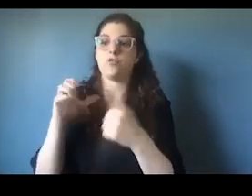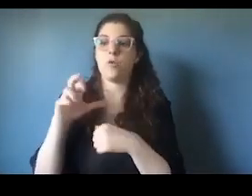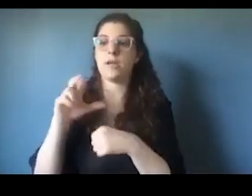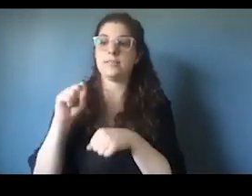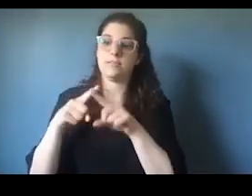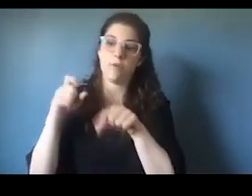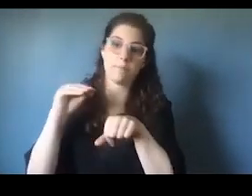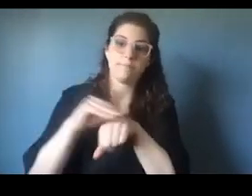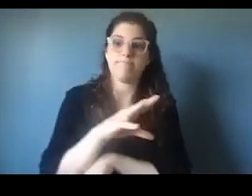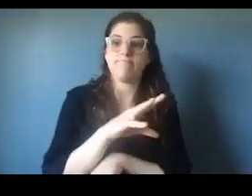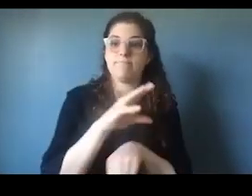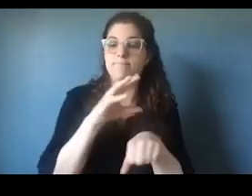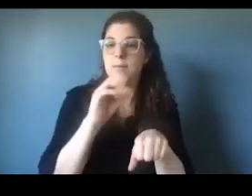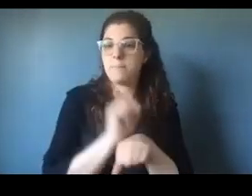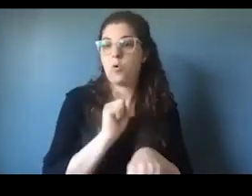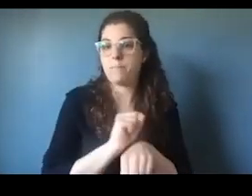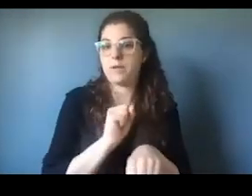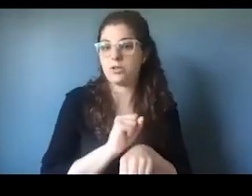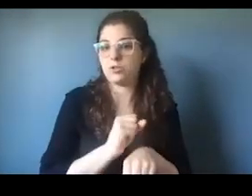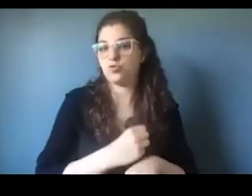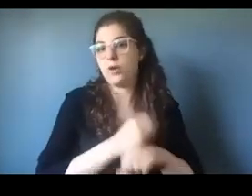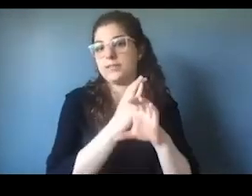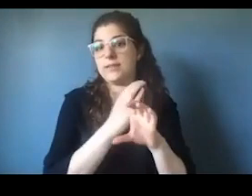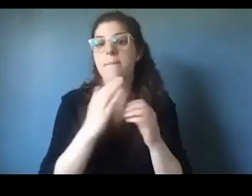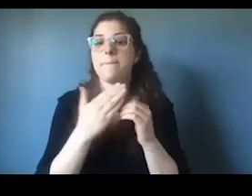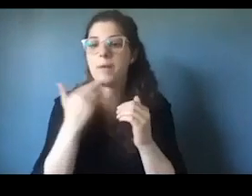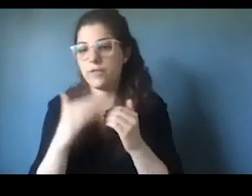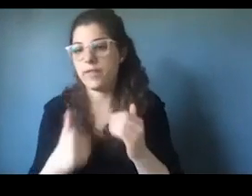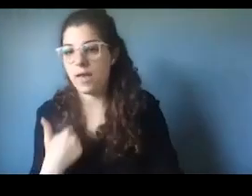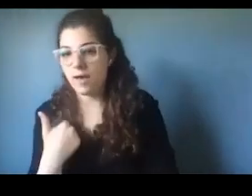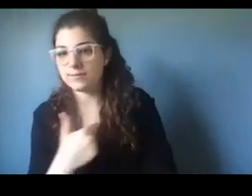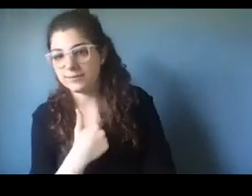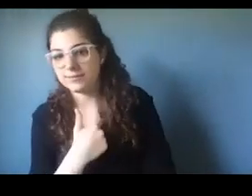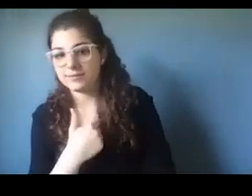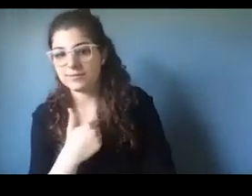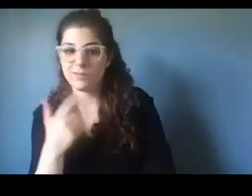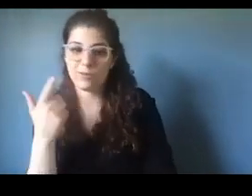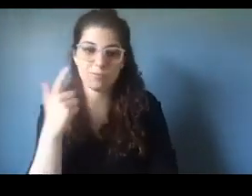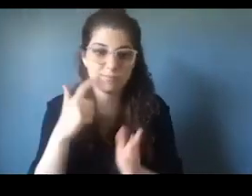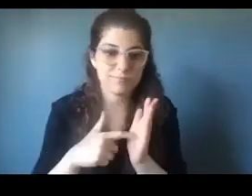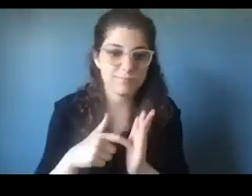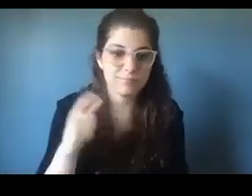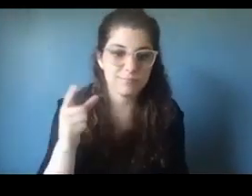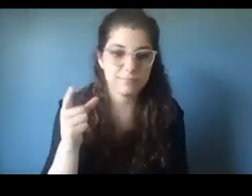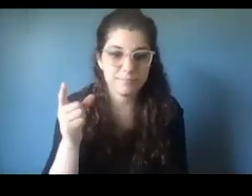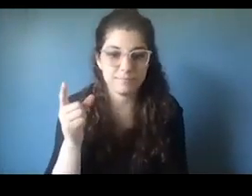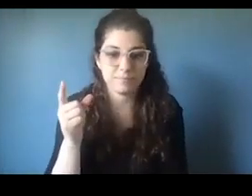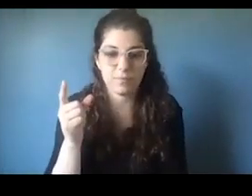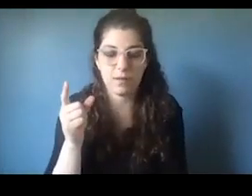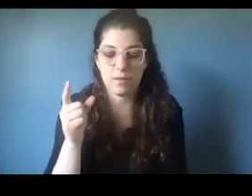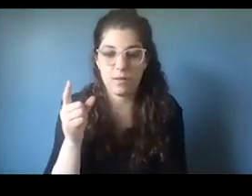into an employment crisis much better than we have. So the countries that I call your attention to in particular